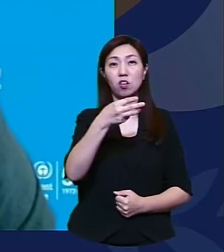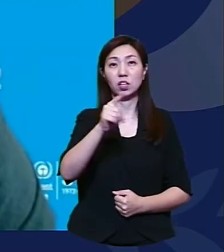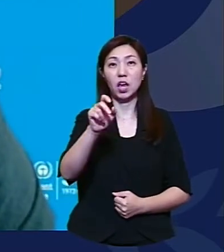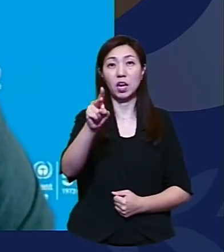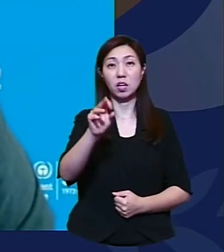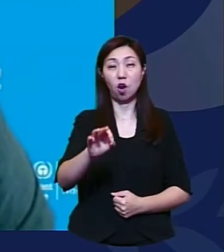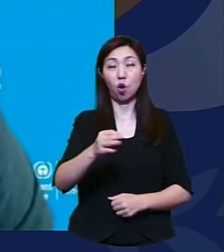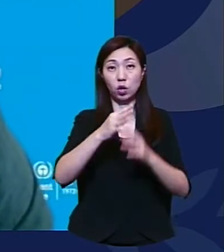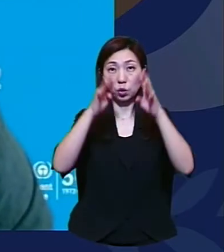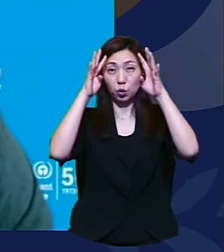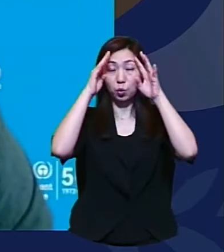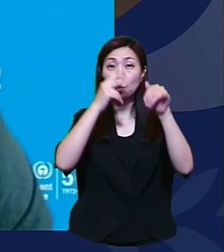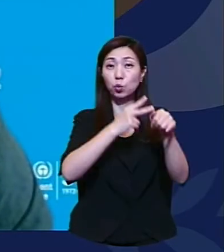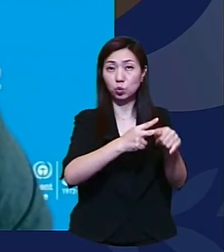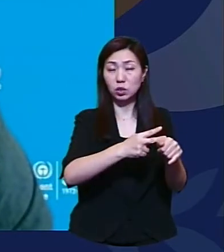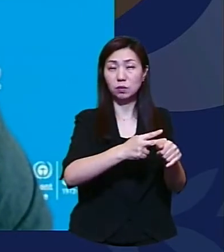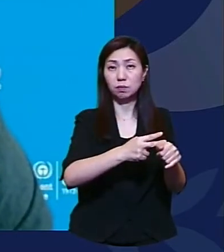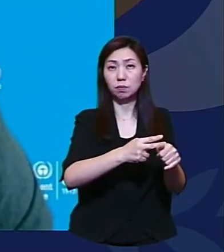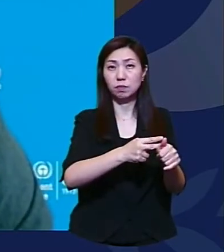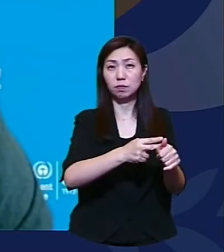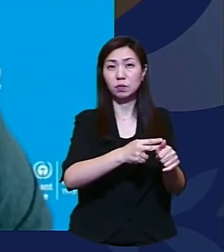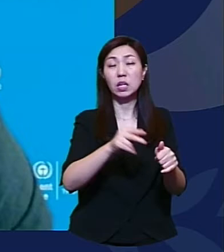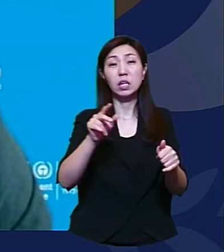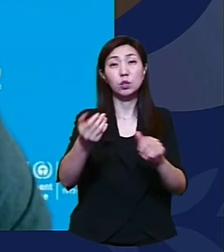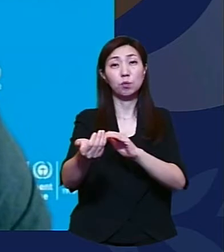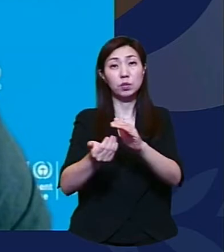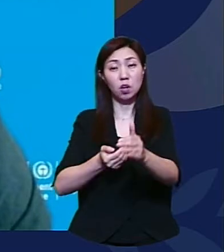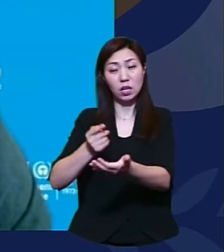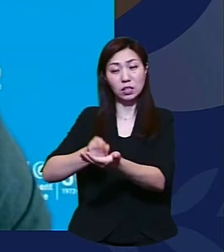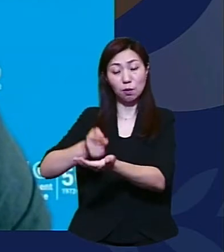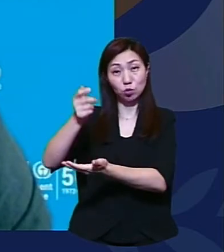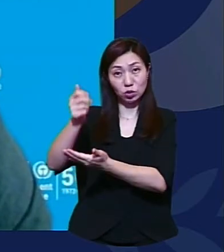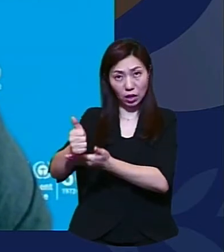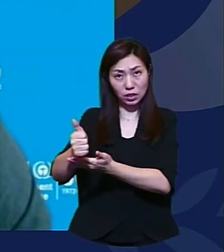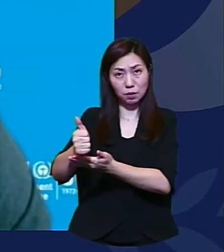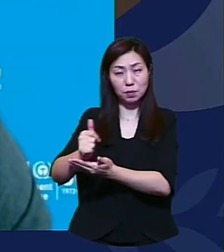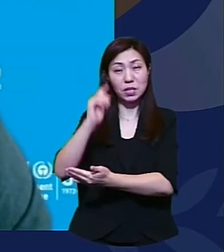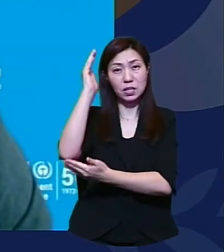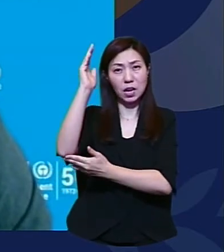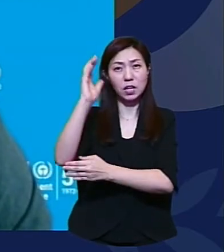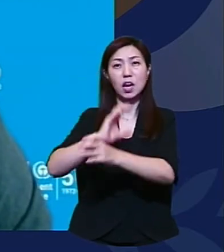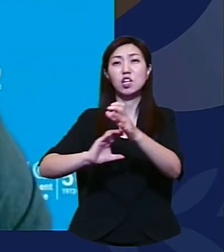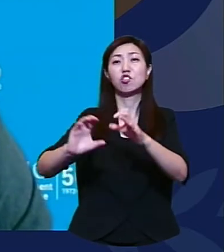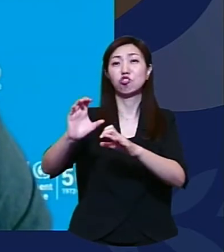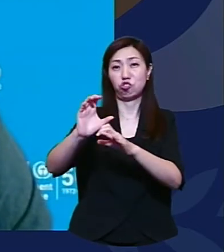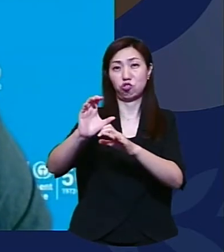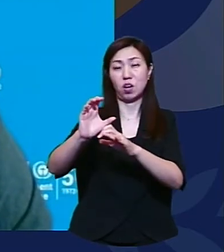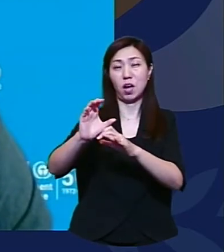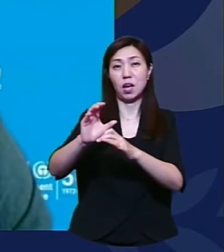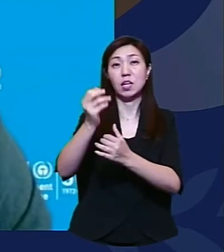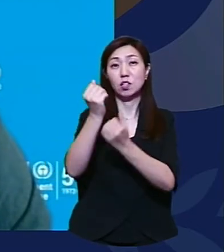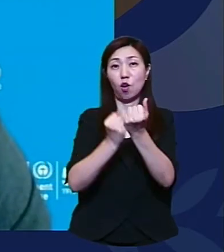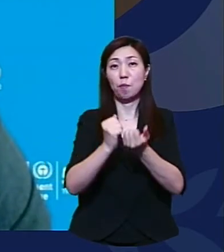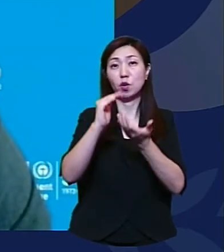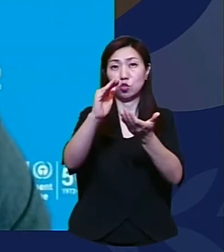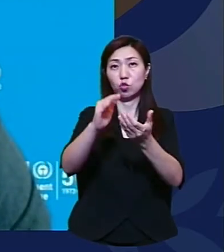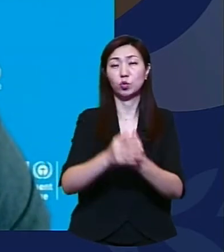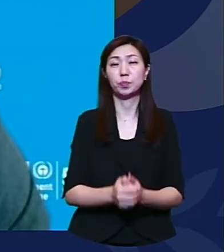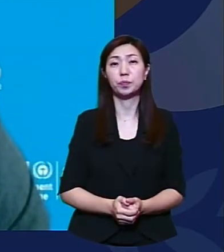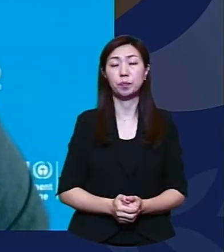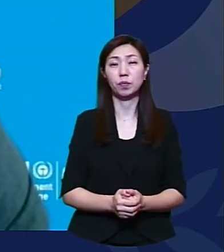mentioned, we see two potential opportunities. I mean, one is